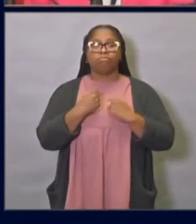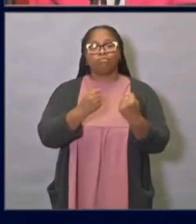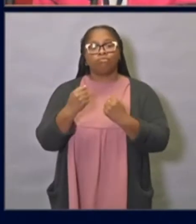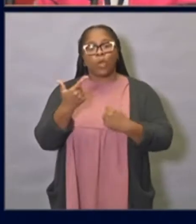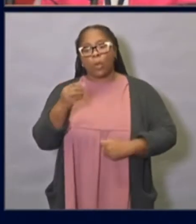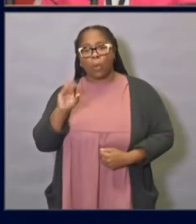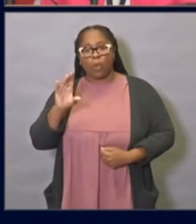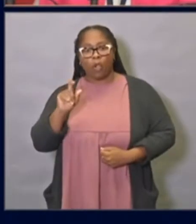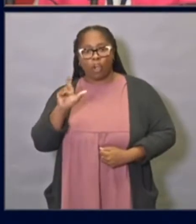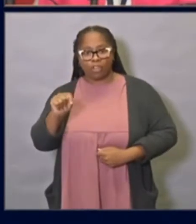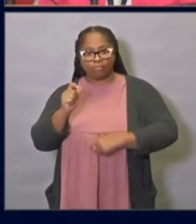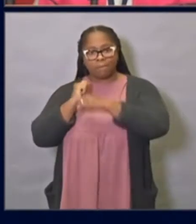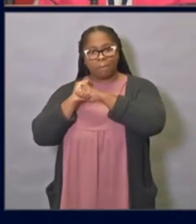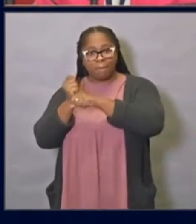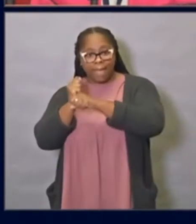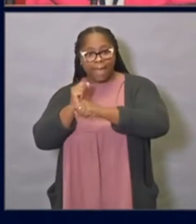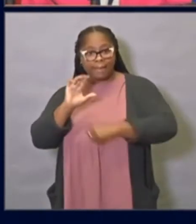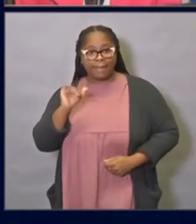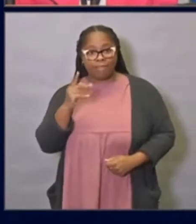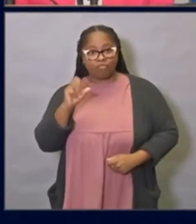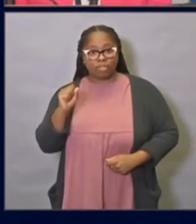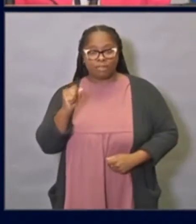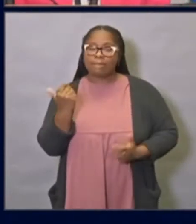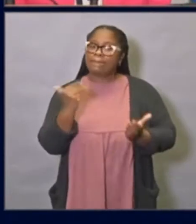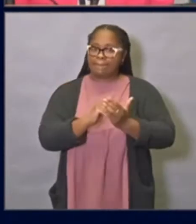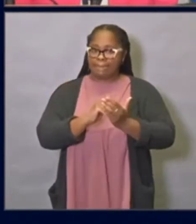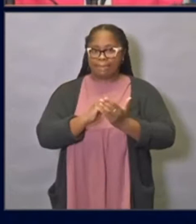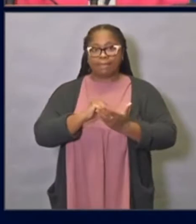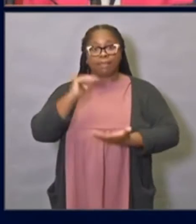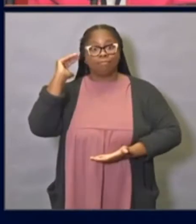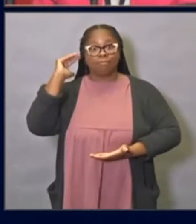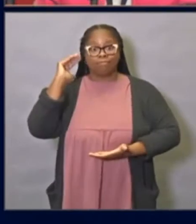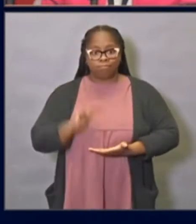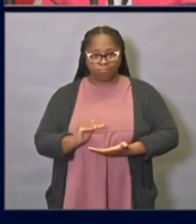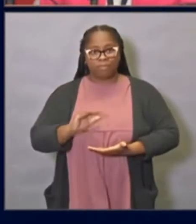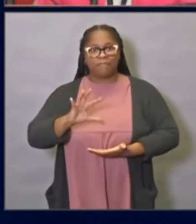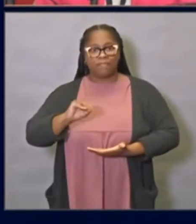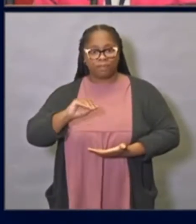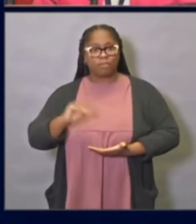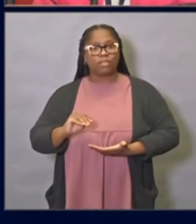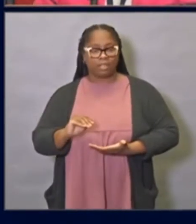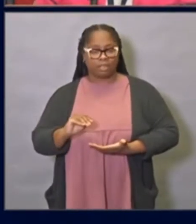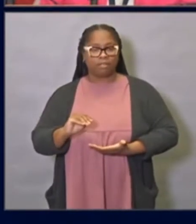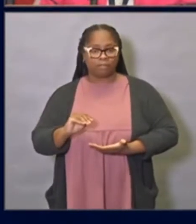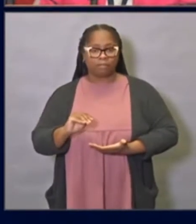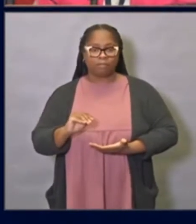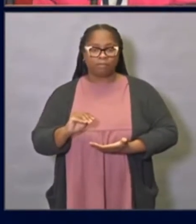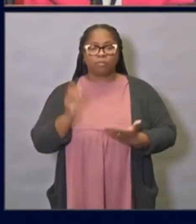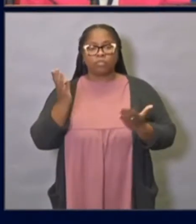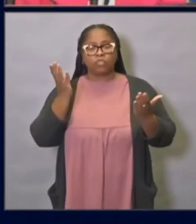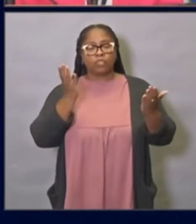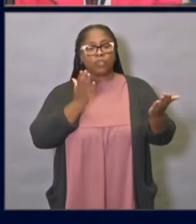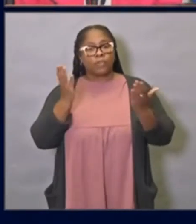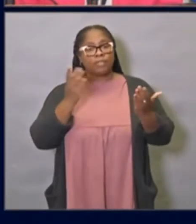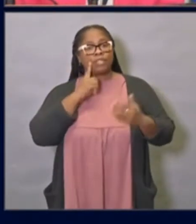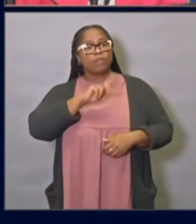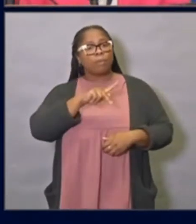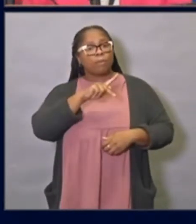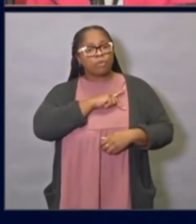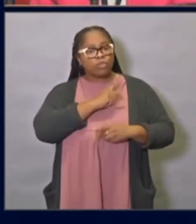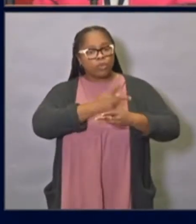cages will also be limited to 50% of maximum outdoor capacity. Services at personal